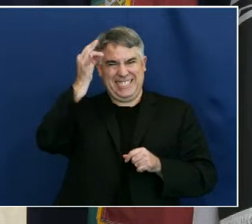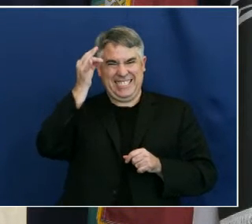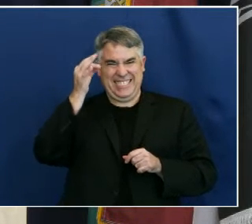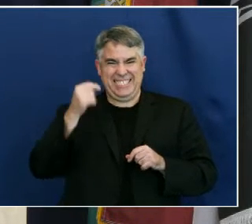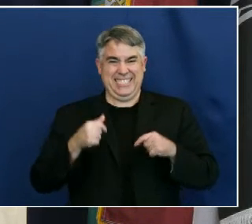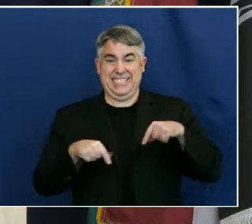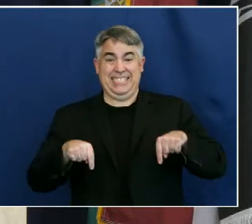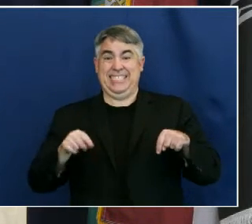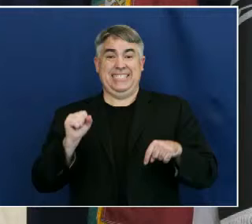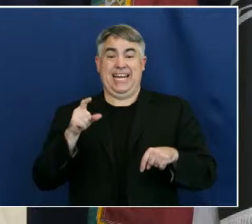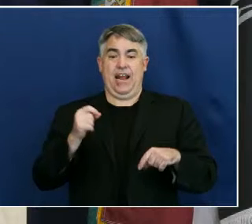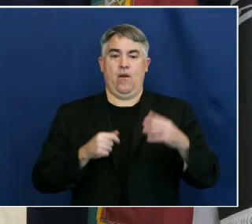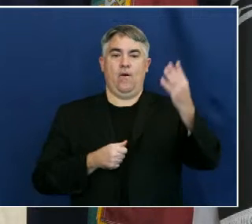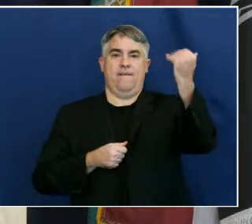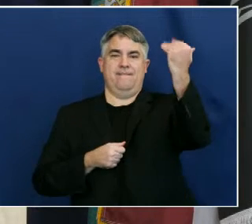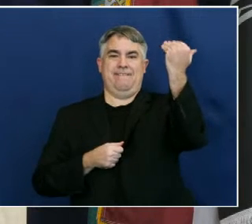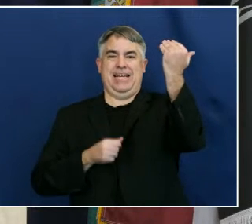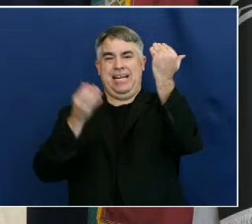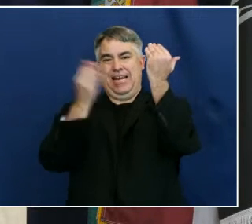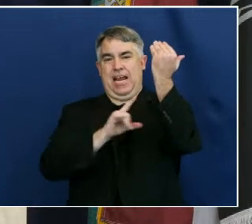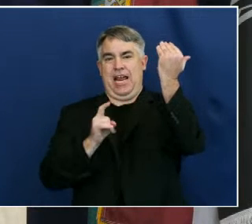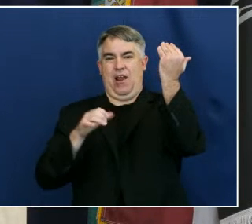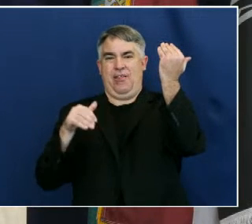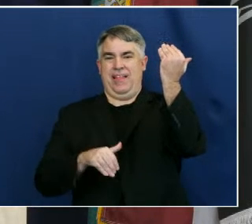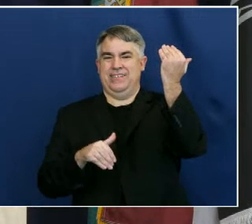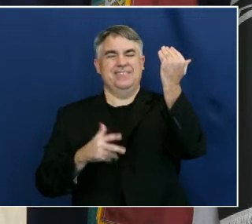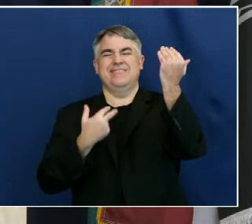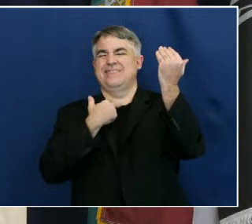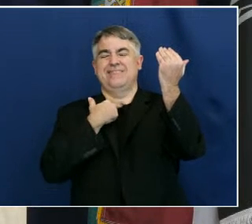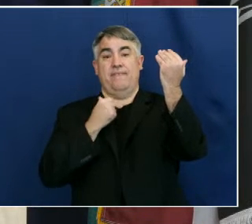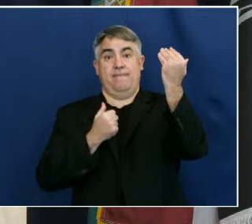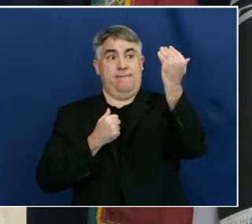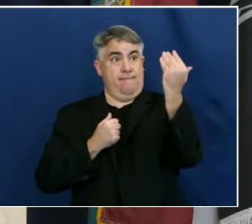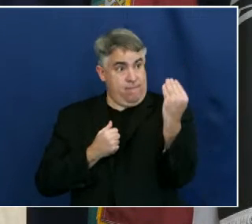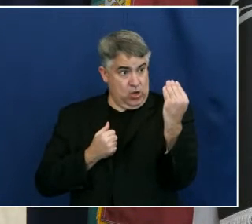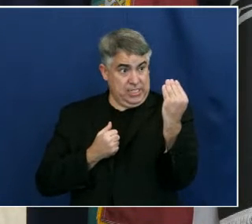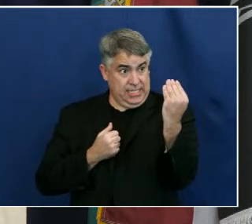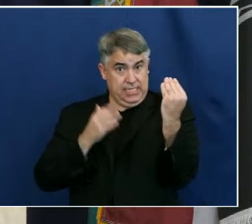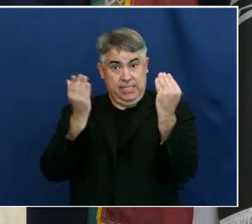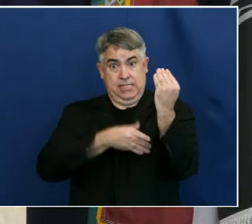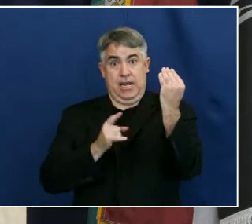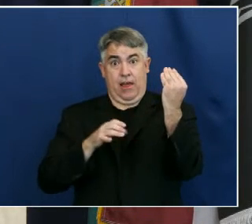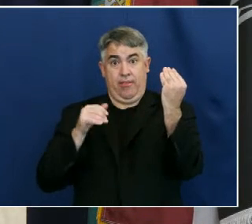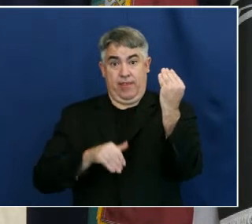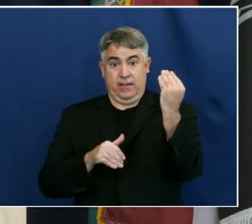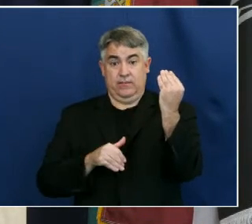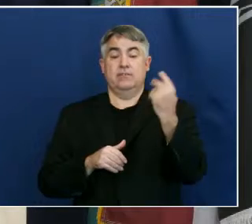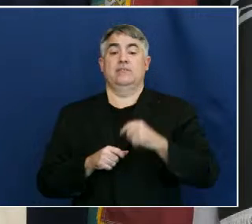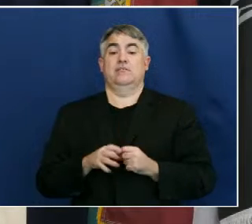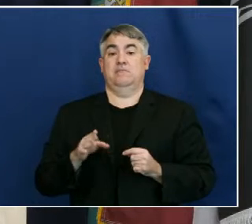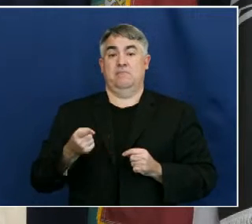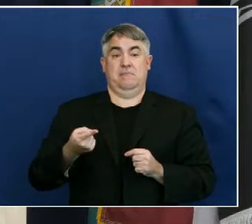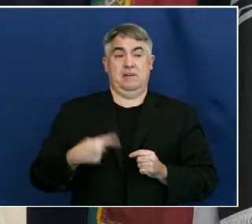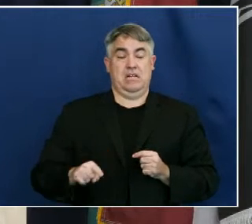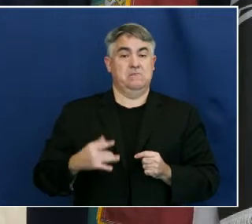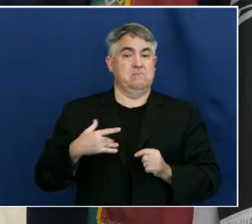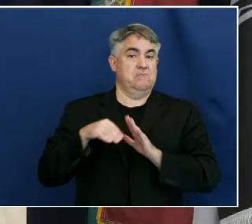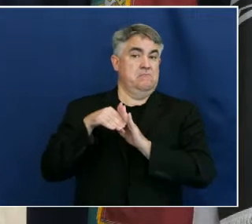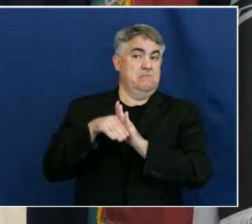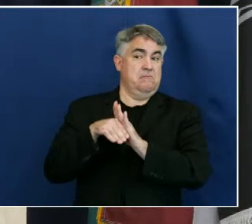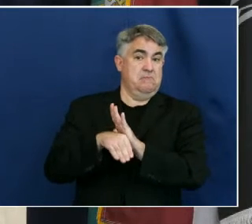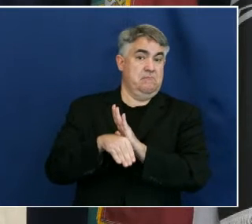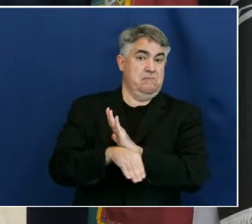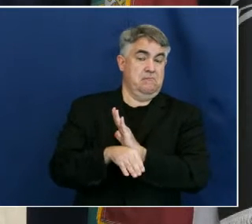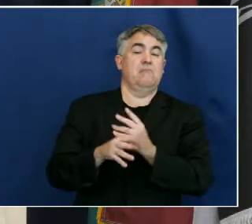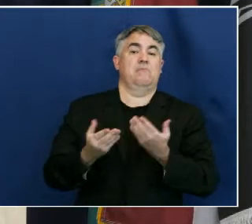if we hit 14 or lower next week, then they can resume competitive play and contact sports. And so we're encouraged about the prospects